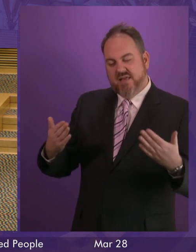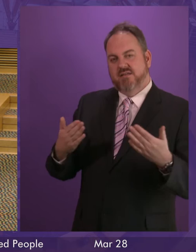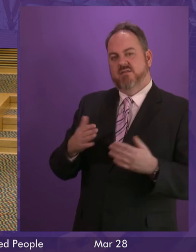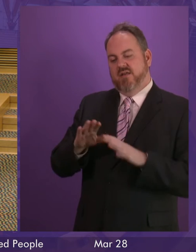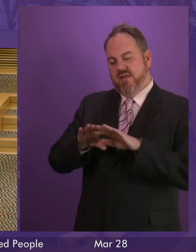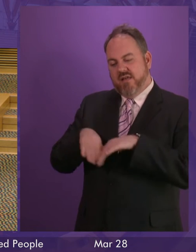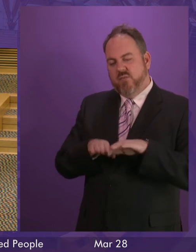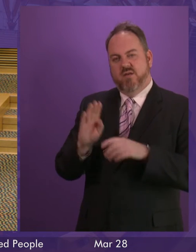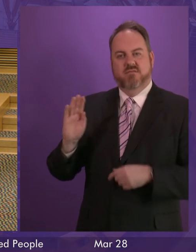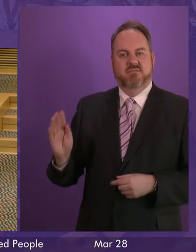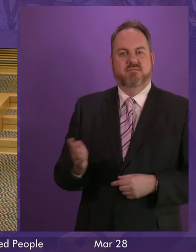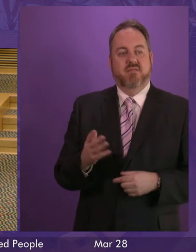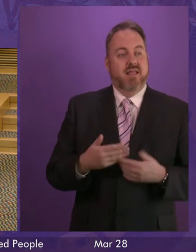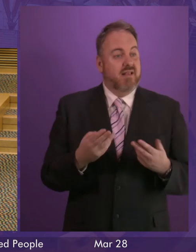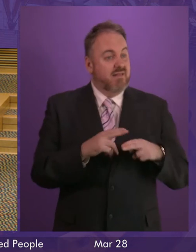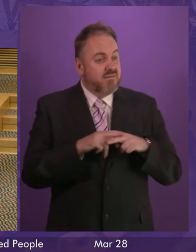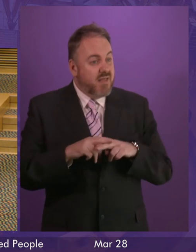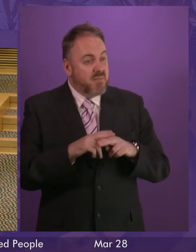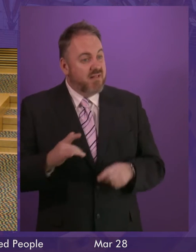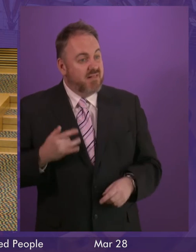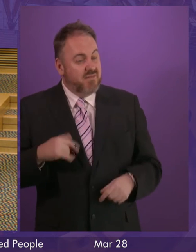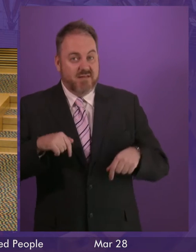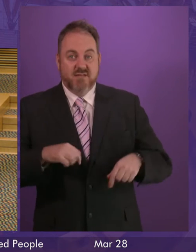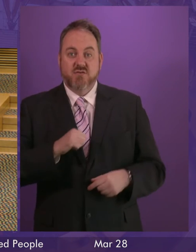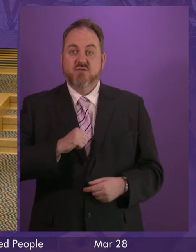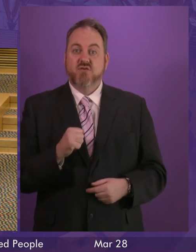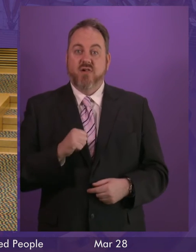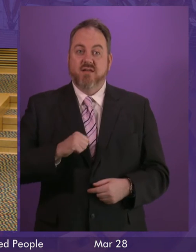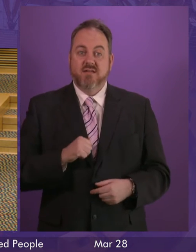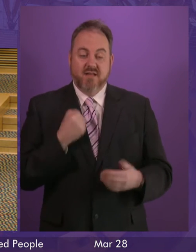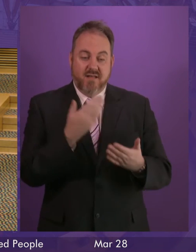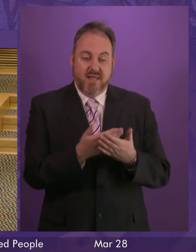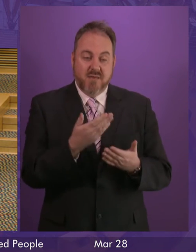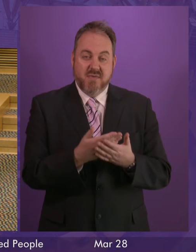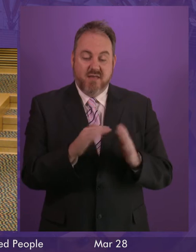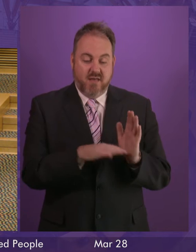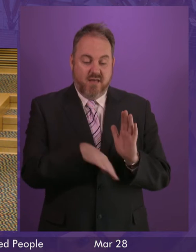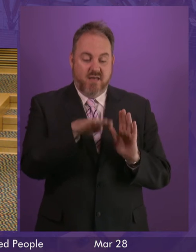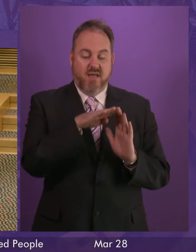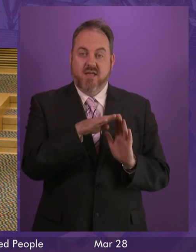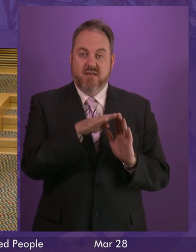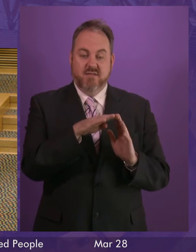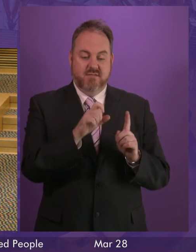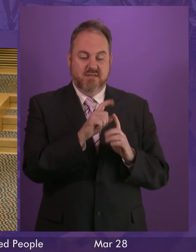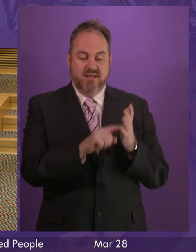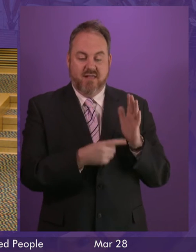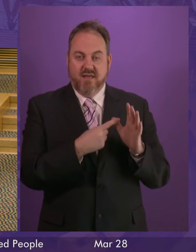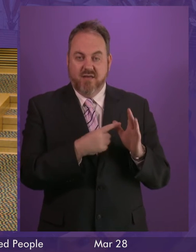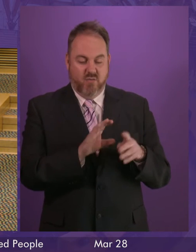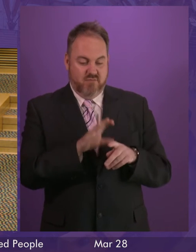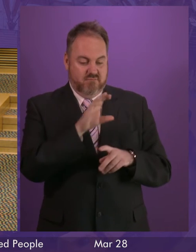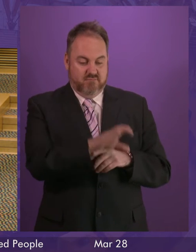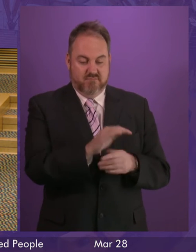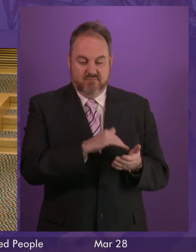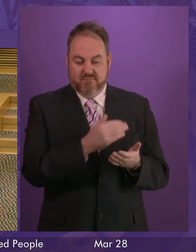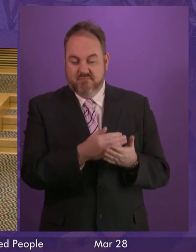2020, any family living in Scotland with a child who is in receipt of the higher rate component of disability assistance for children and young